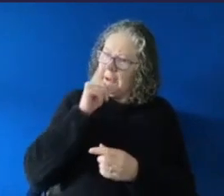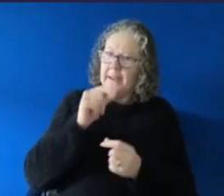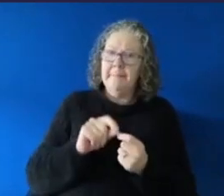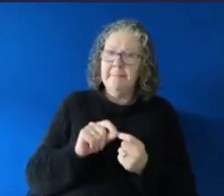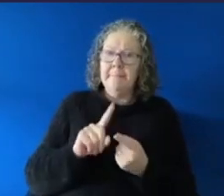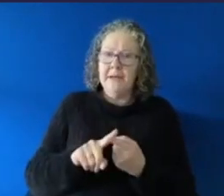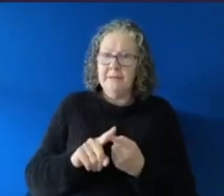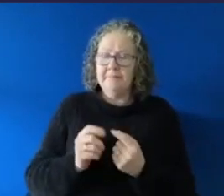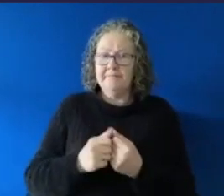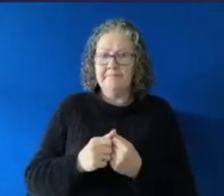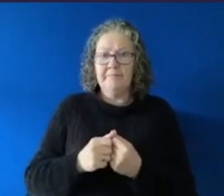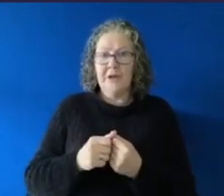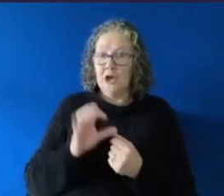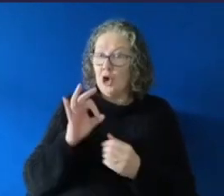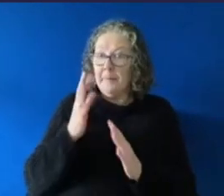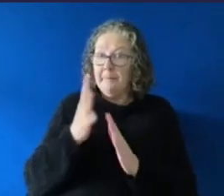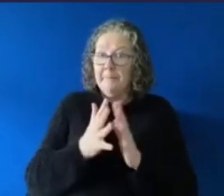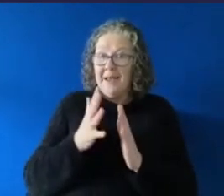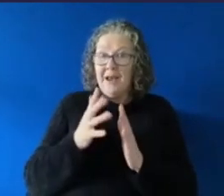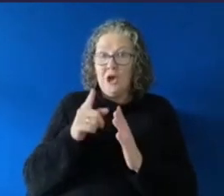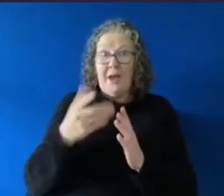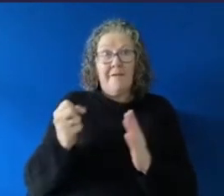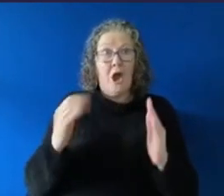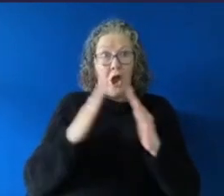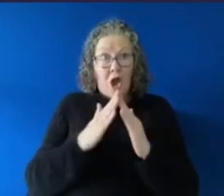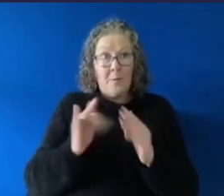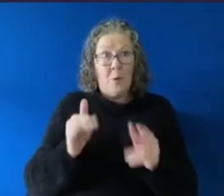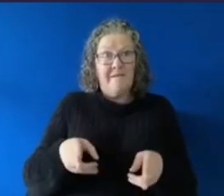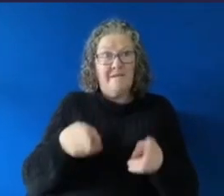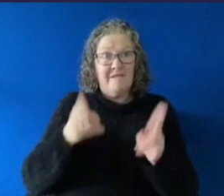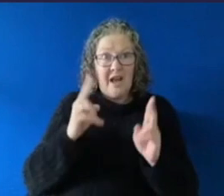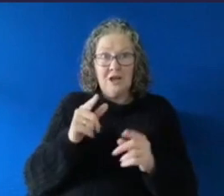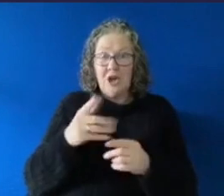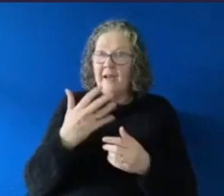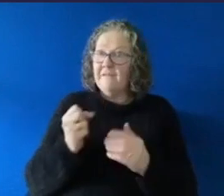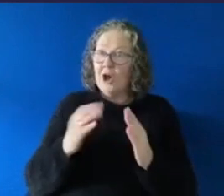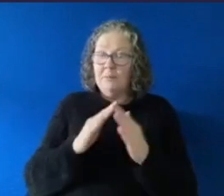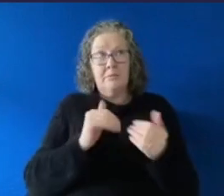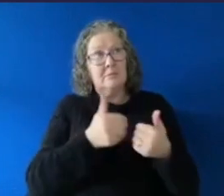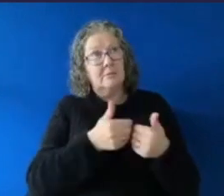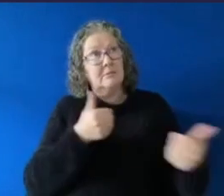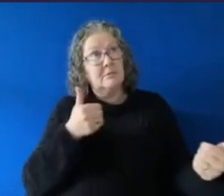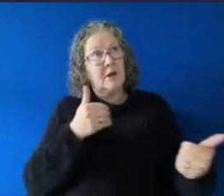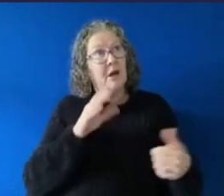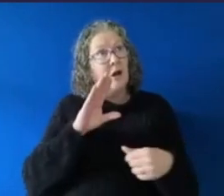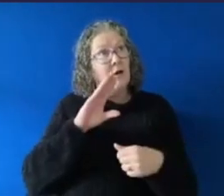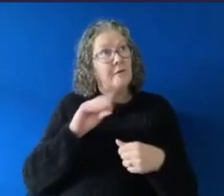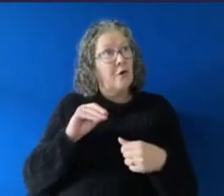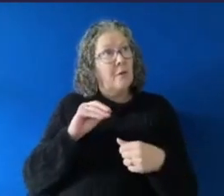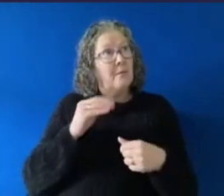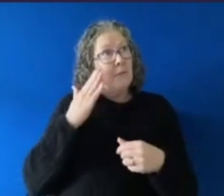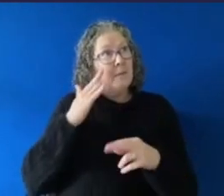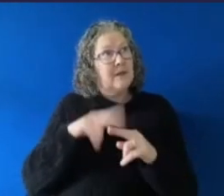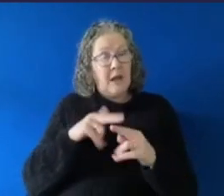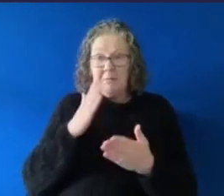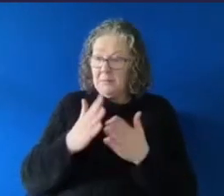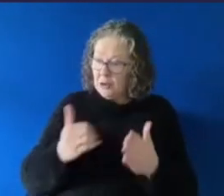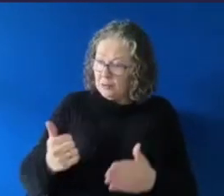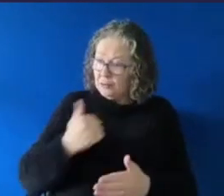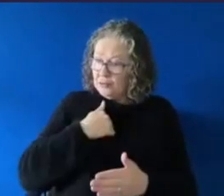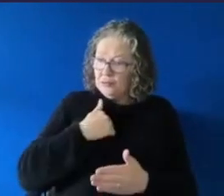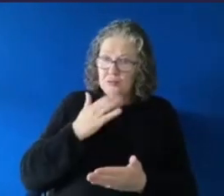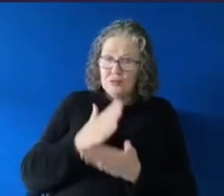having a house or flat means that you have a home, nor that living apart from mom and dad means that your home is truly your own. So what